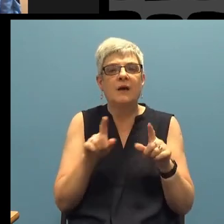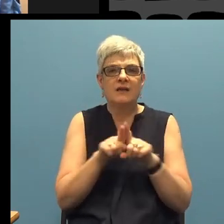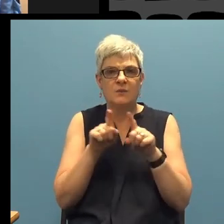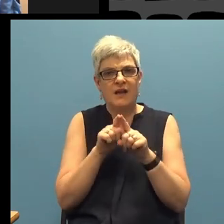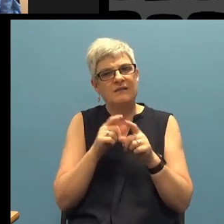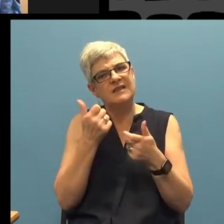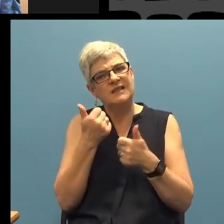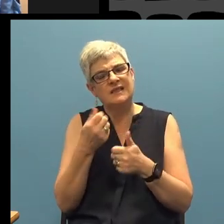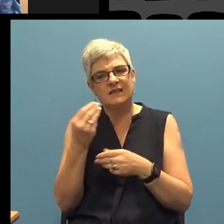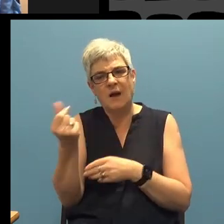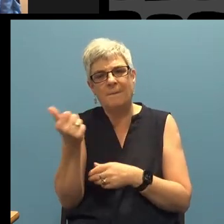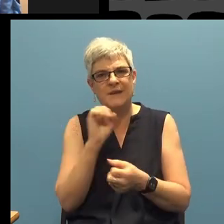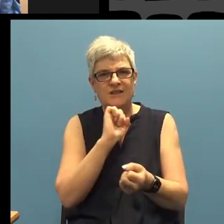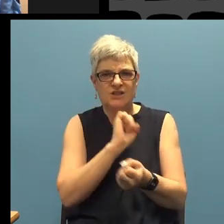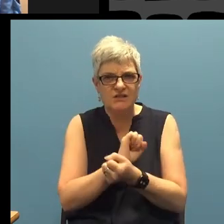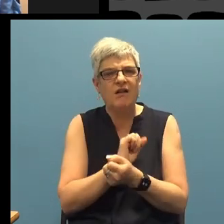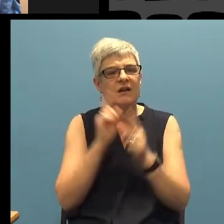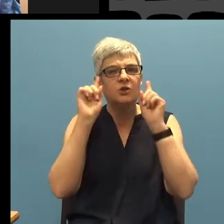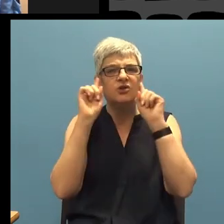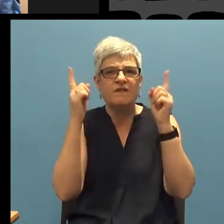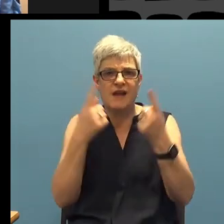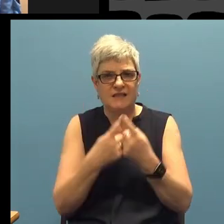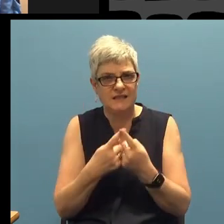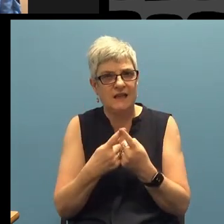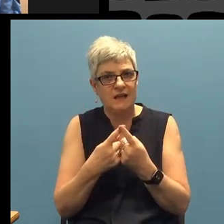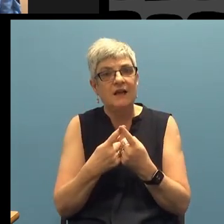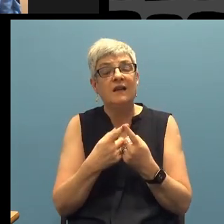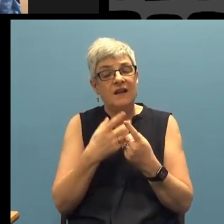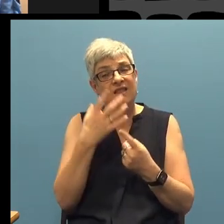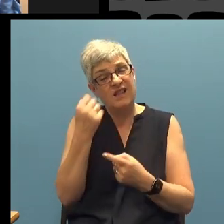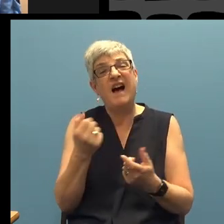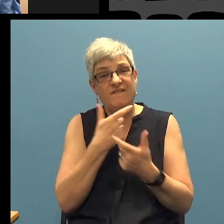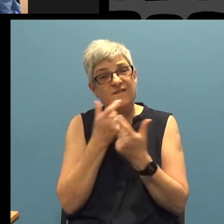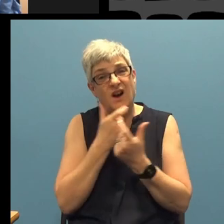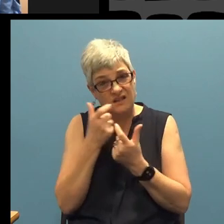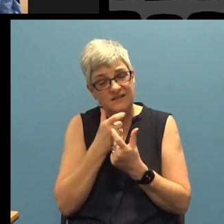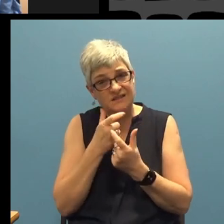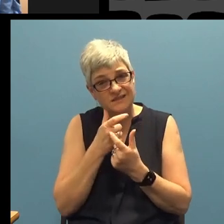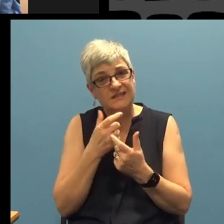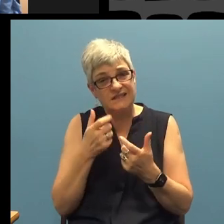at university, and that they will still find ways to have fun.